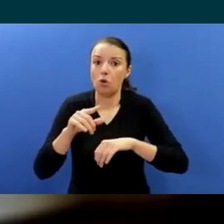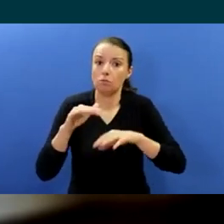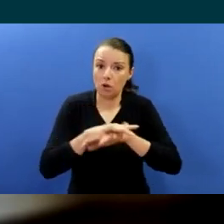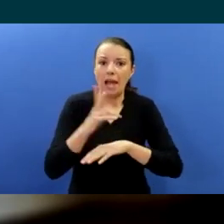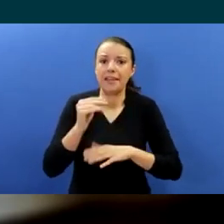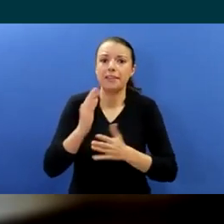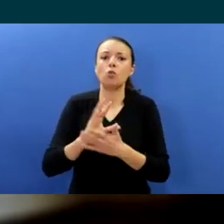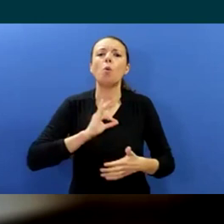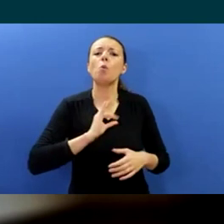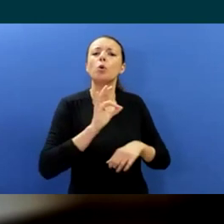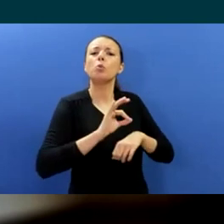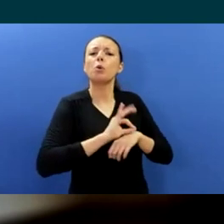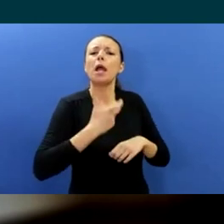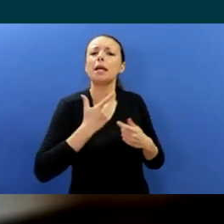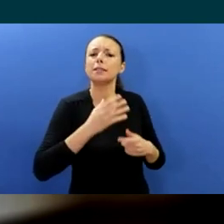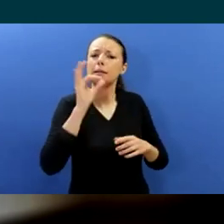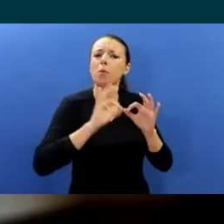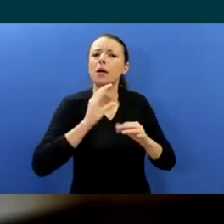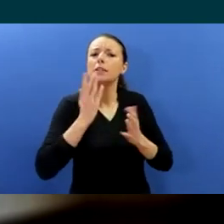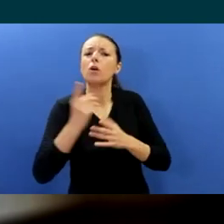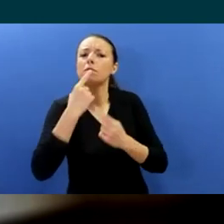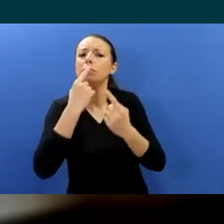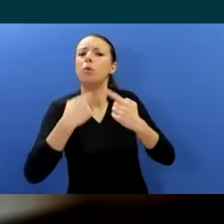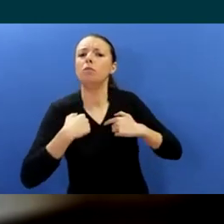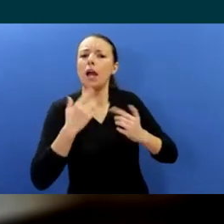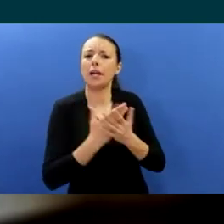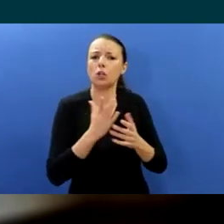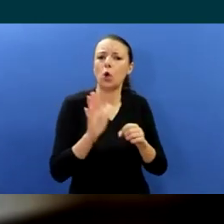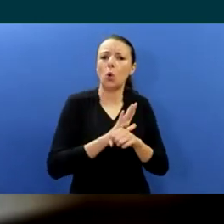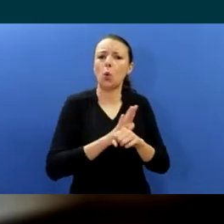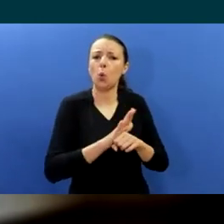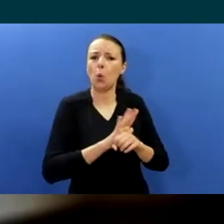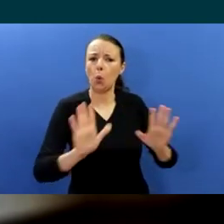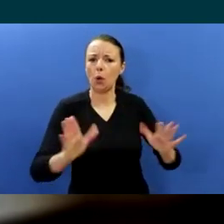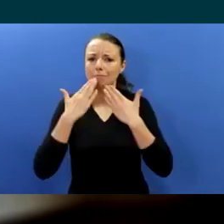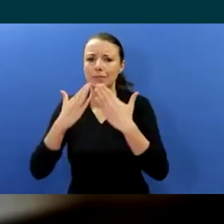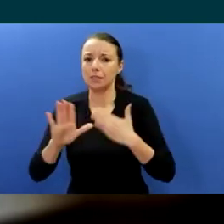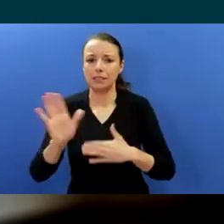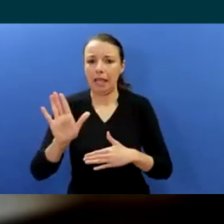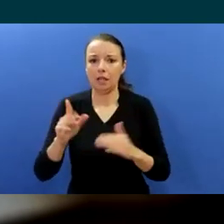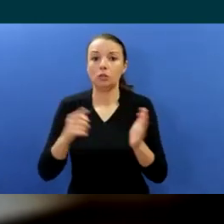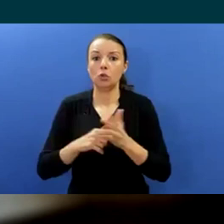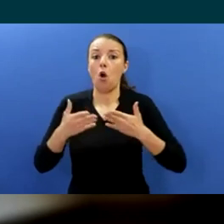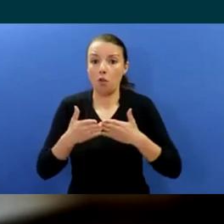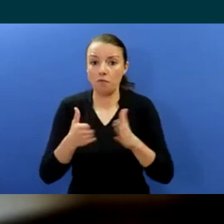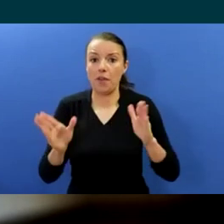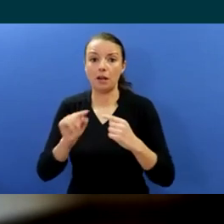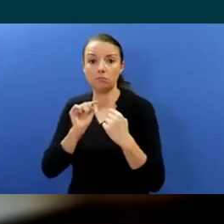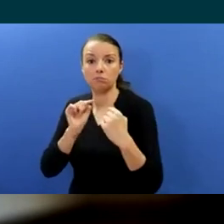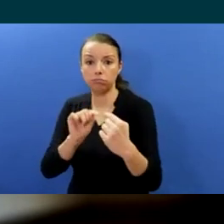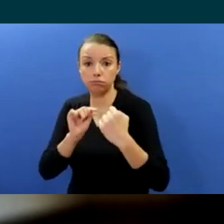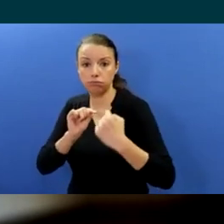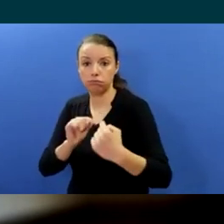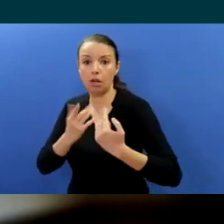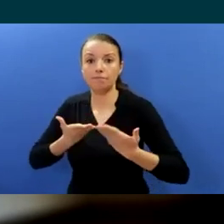but really I step into a process which can make a form out of it,